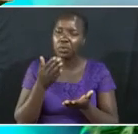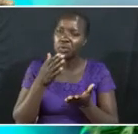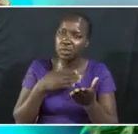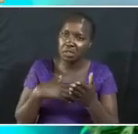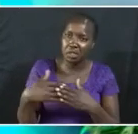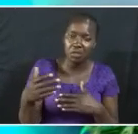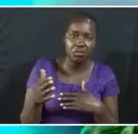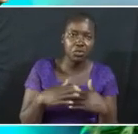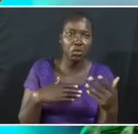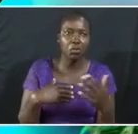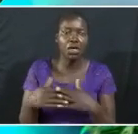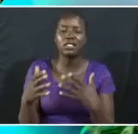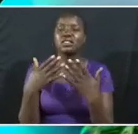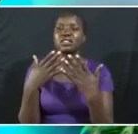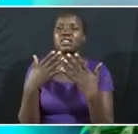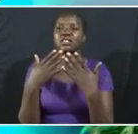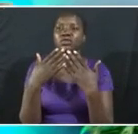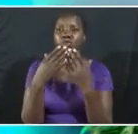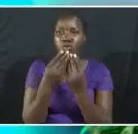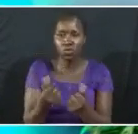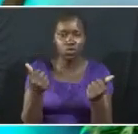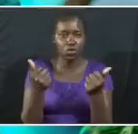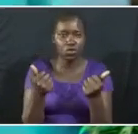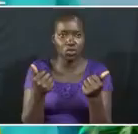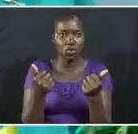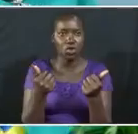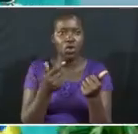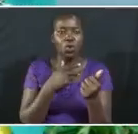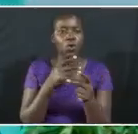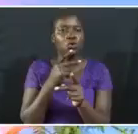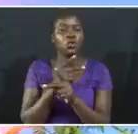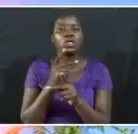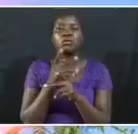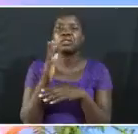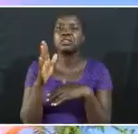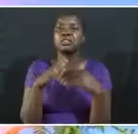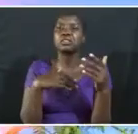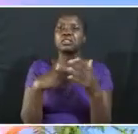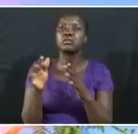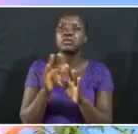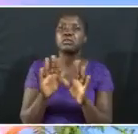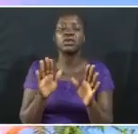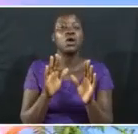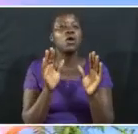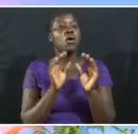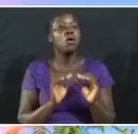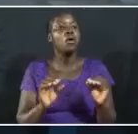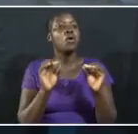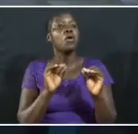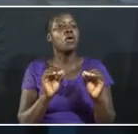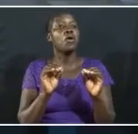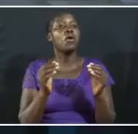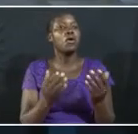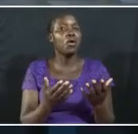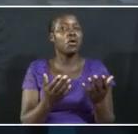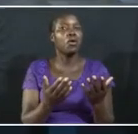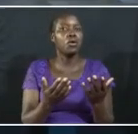symptomatic solutions. What we are treating as symptoms. Oh, he has